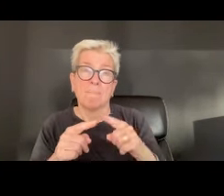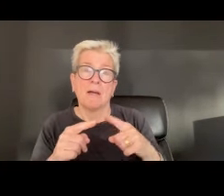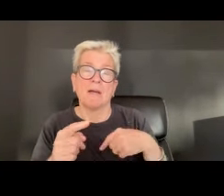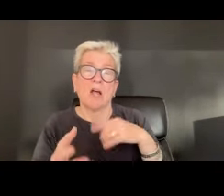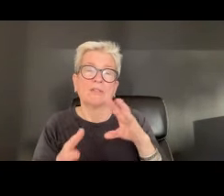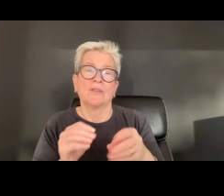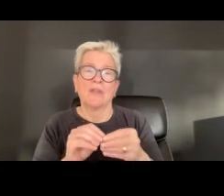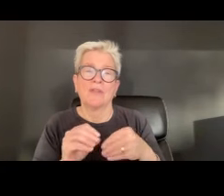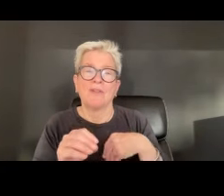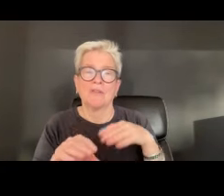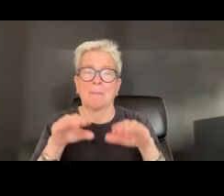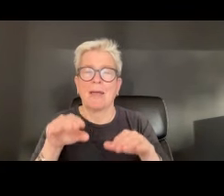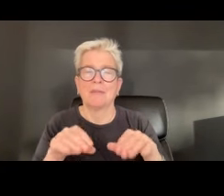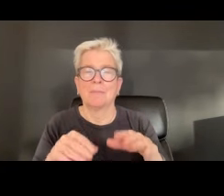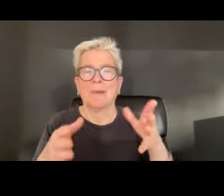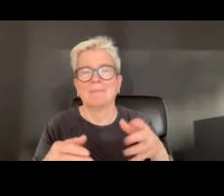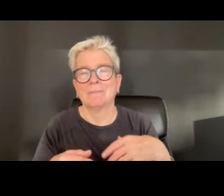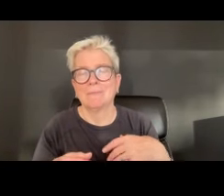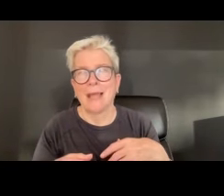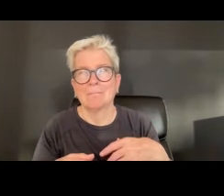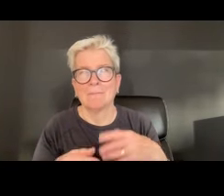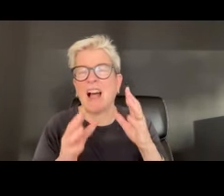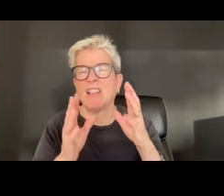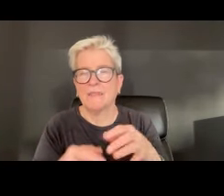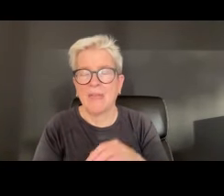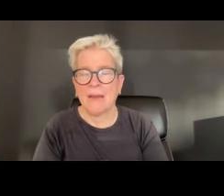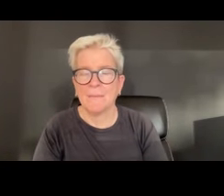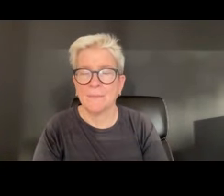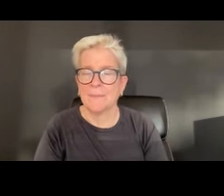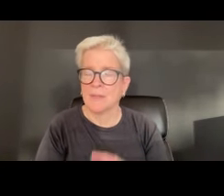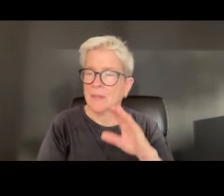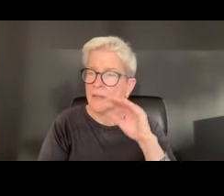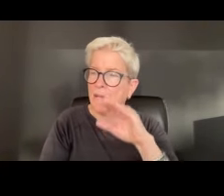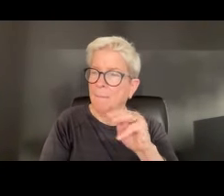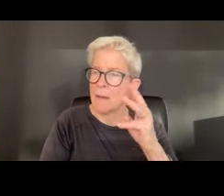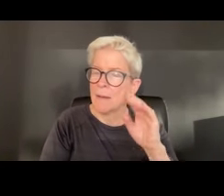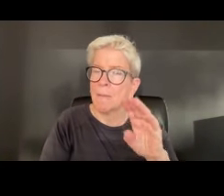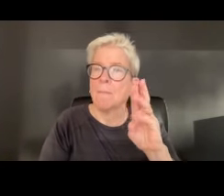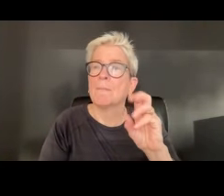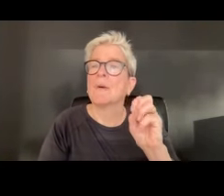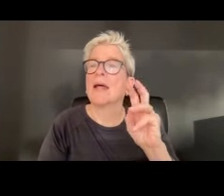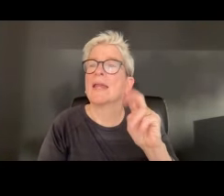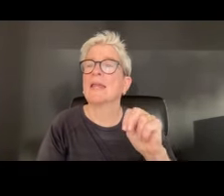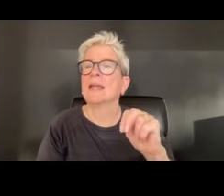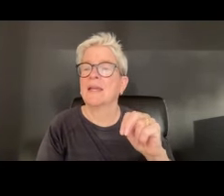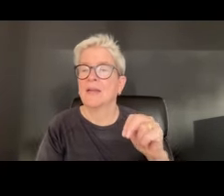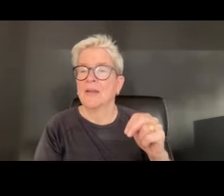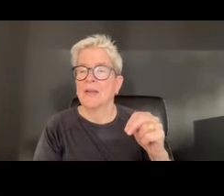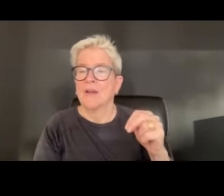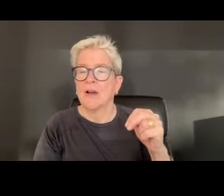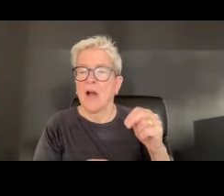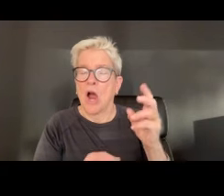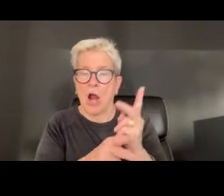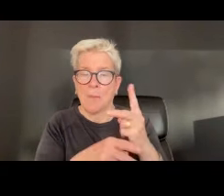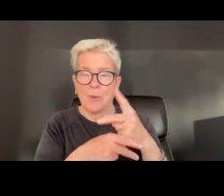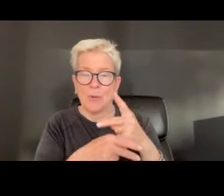I'll see with that. So Brennan, I just got the our